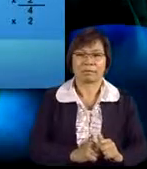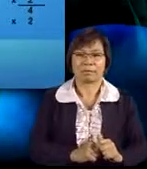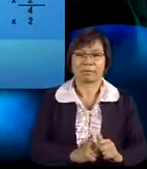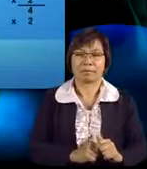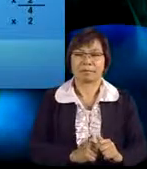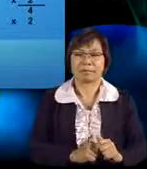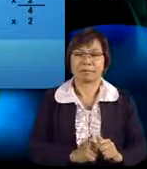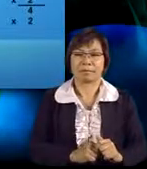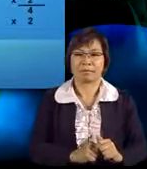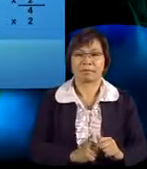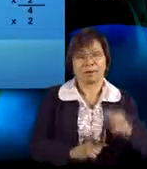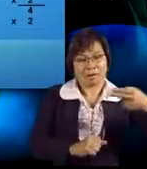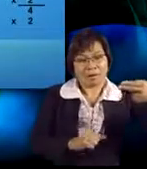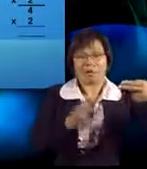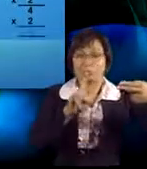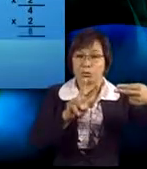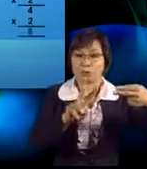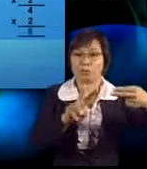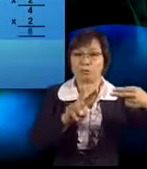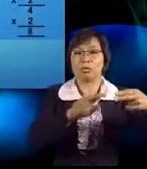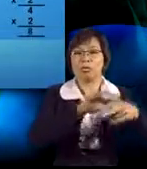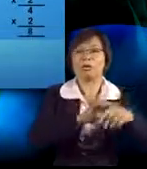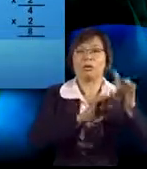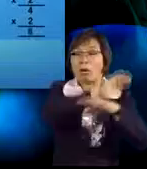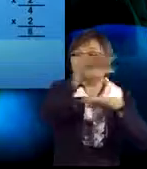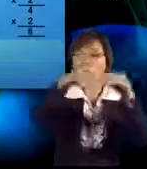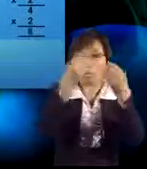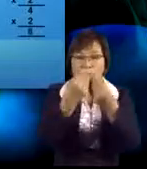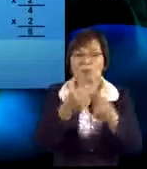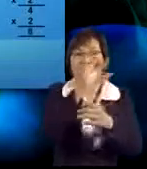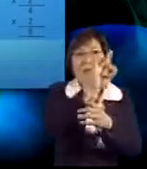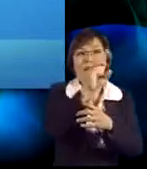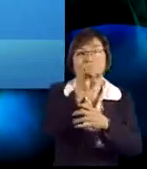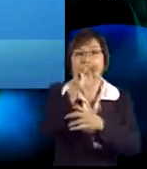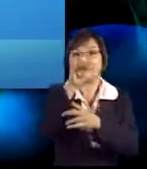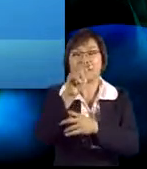and 2 unit cubes of height, which is equal to 8 unit cubes.